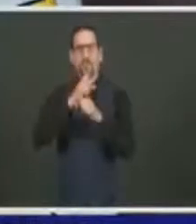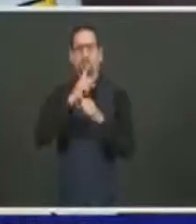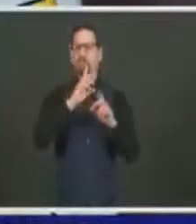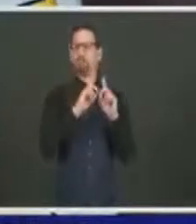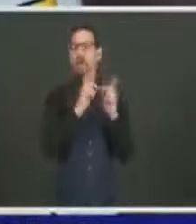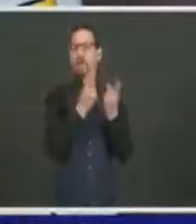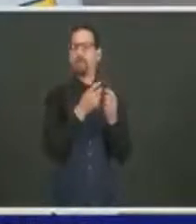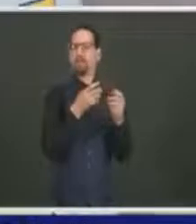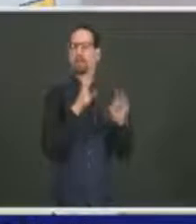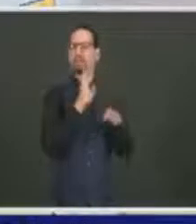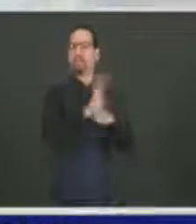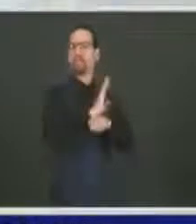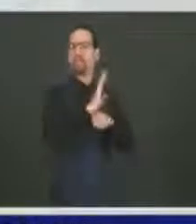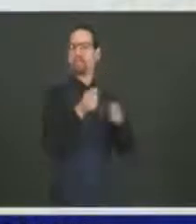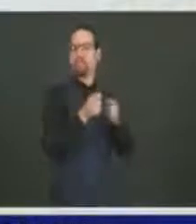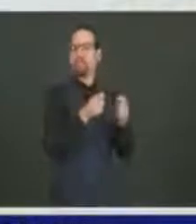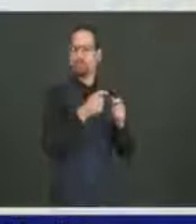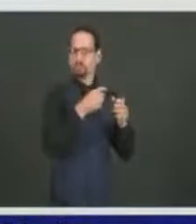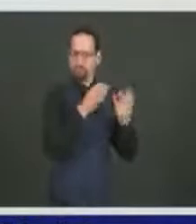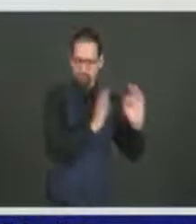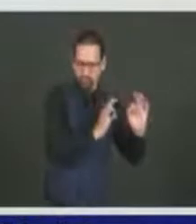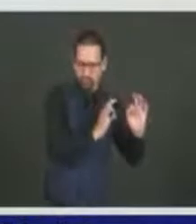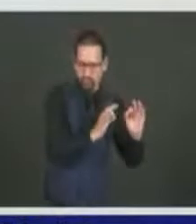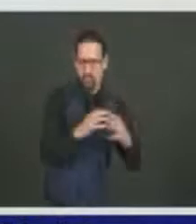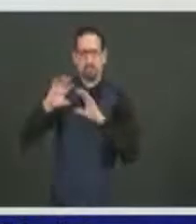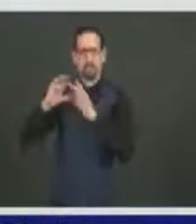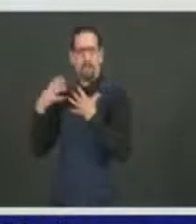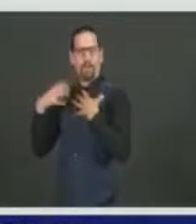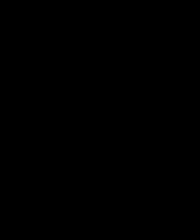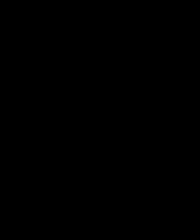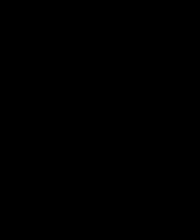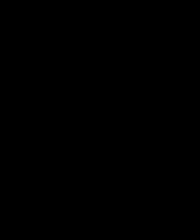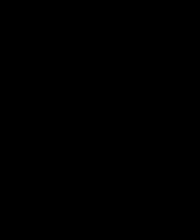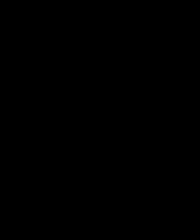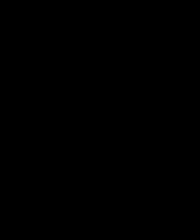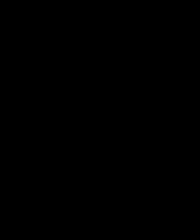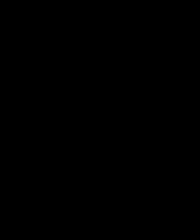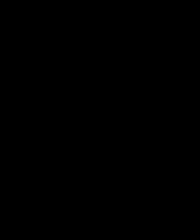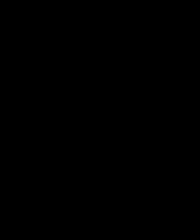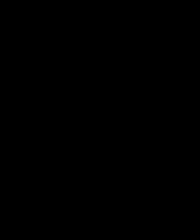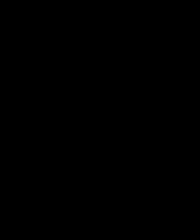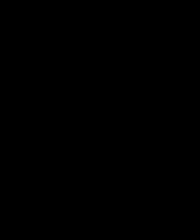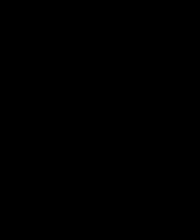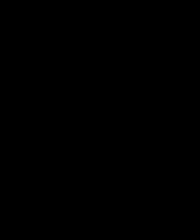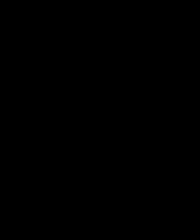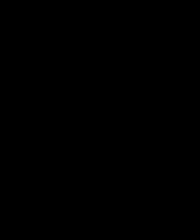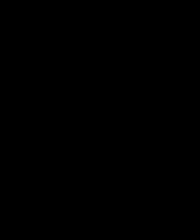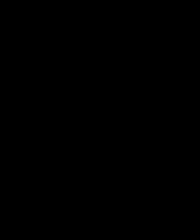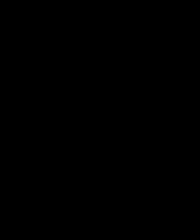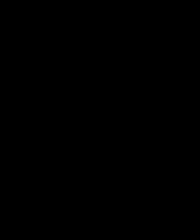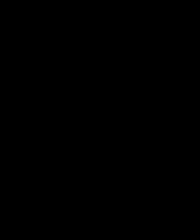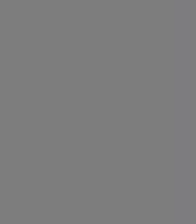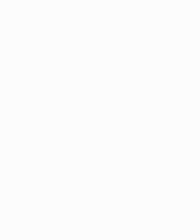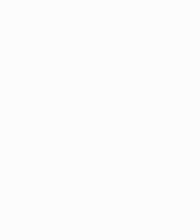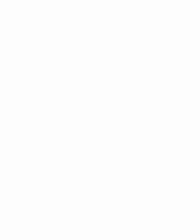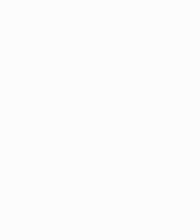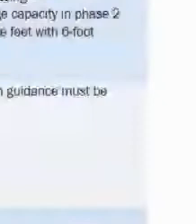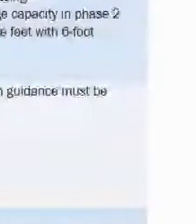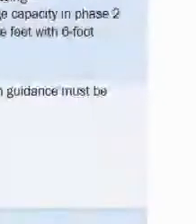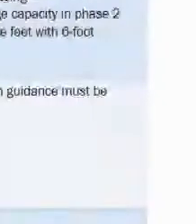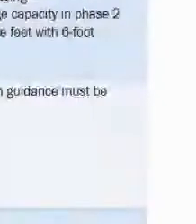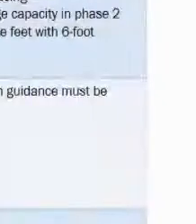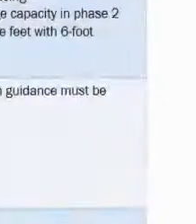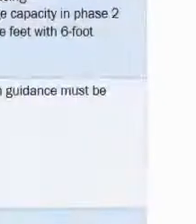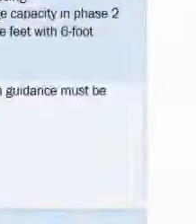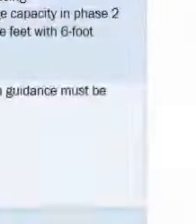For events that are open to the public, so musical performances and festivals just open to the public,